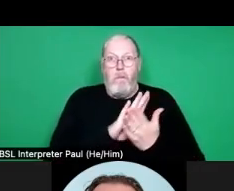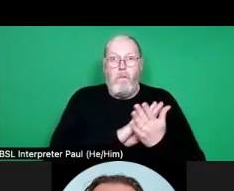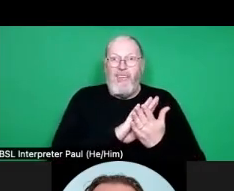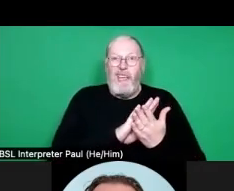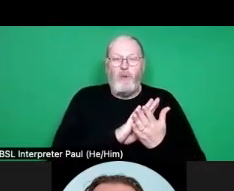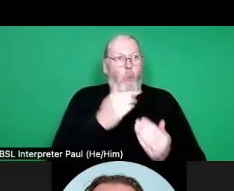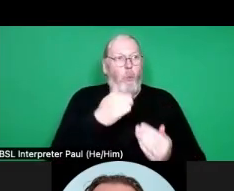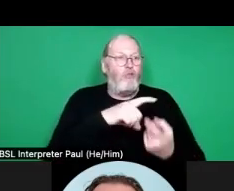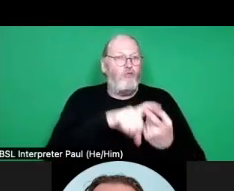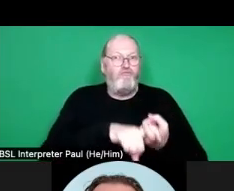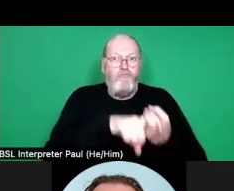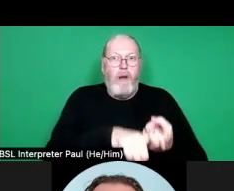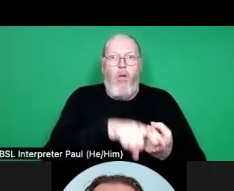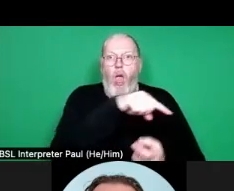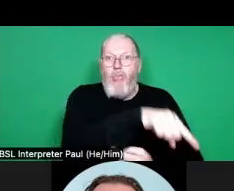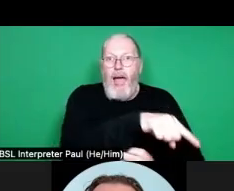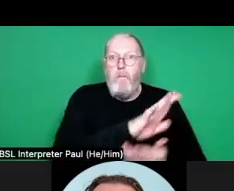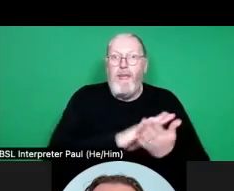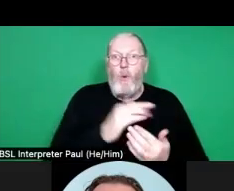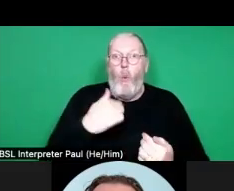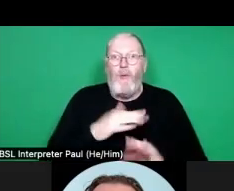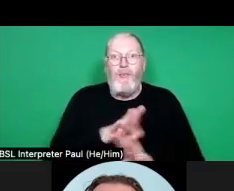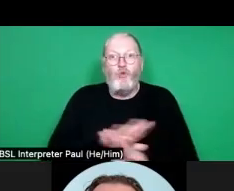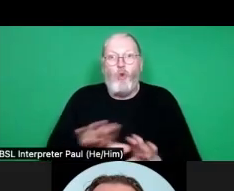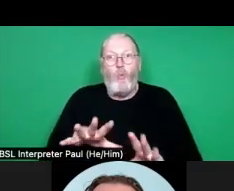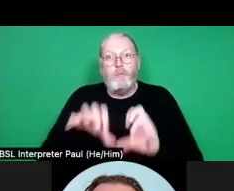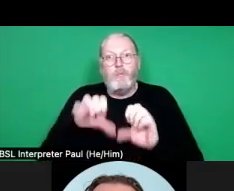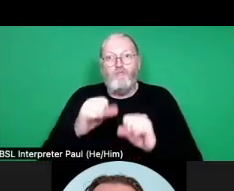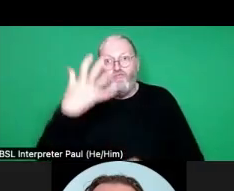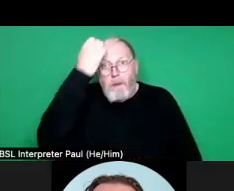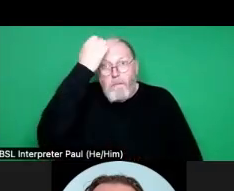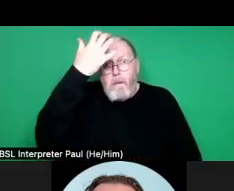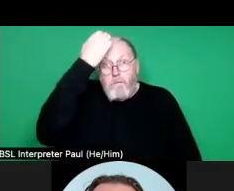and then reduce information retention, which